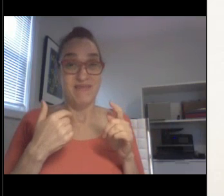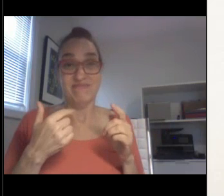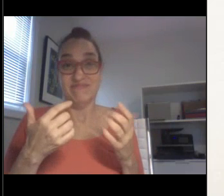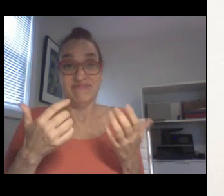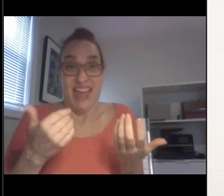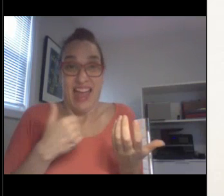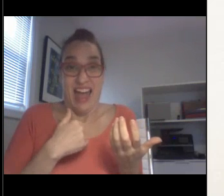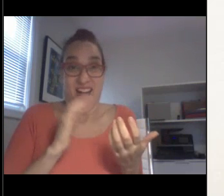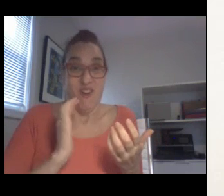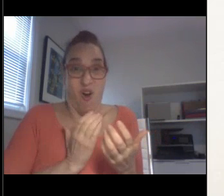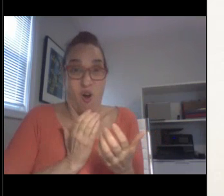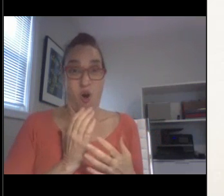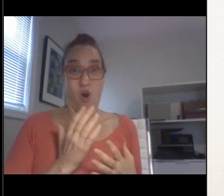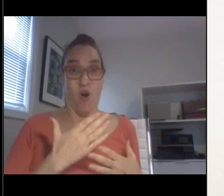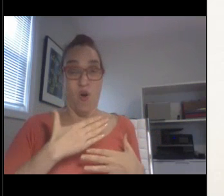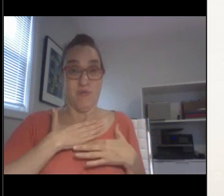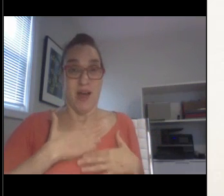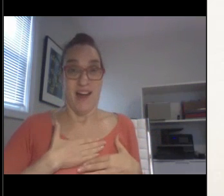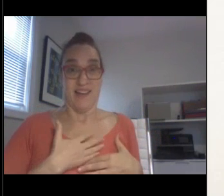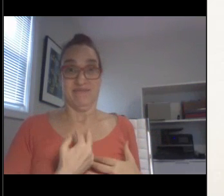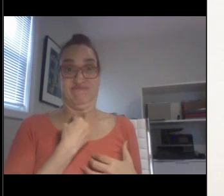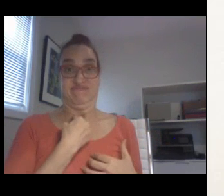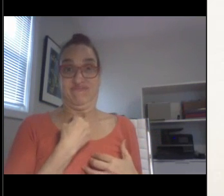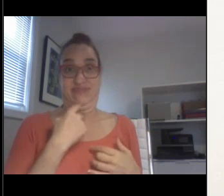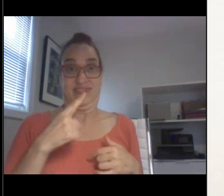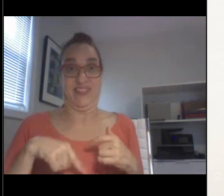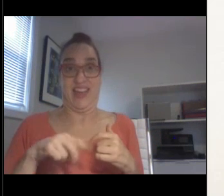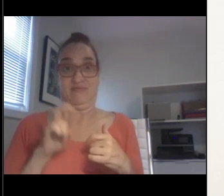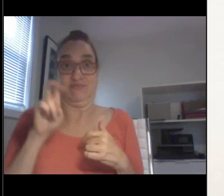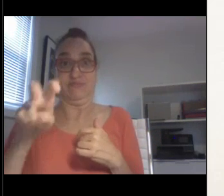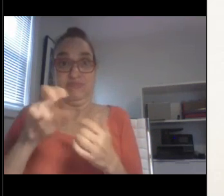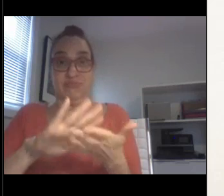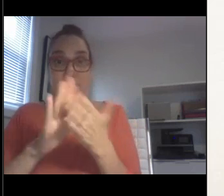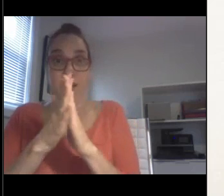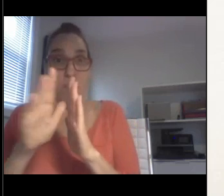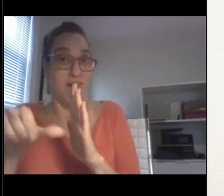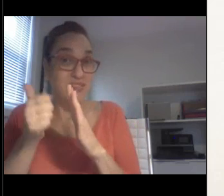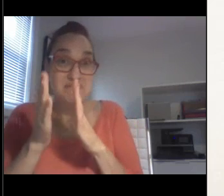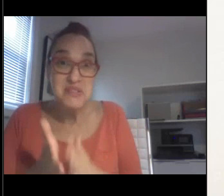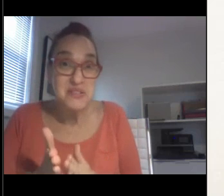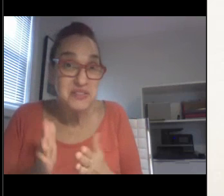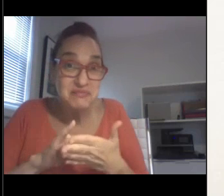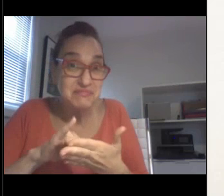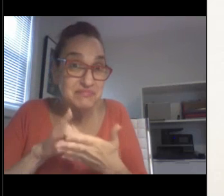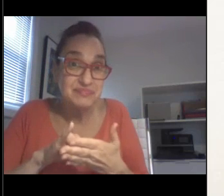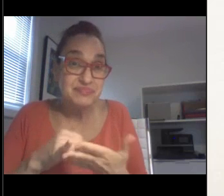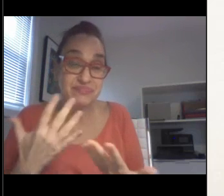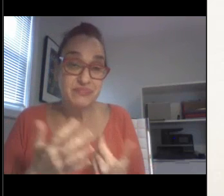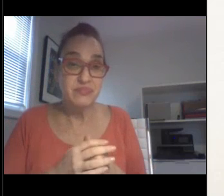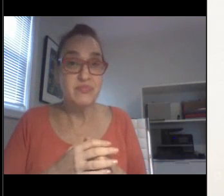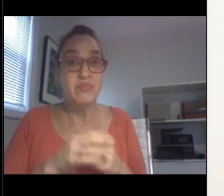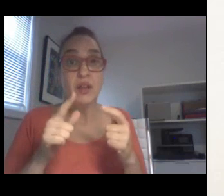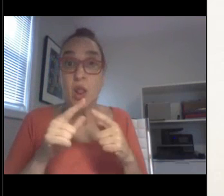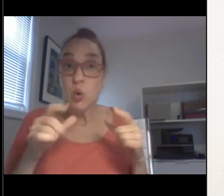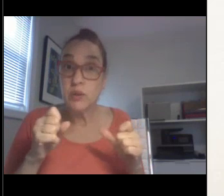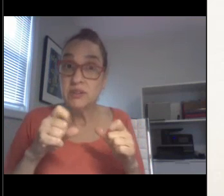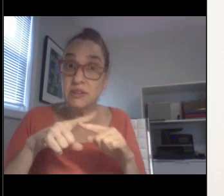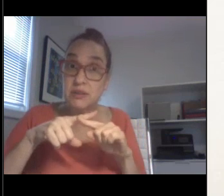contexts and their interaction with society. Is linguistics context dependent? We talk